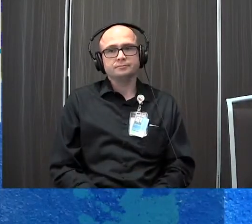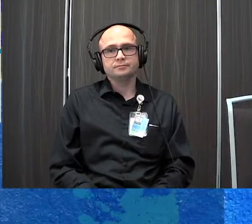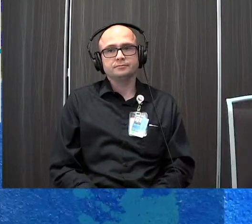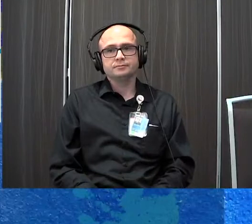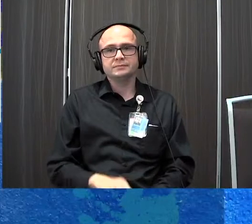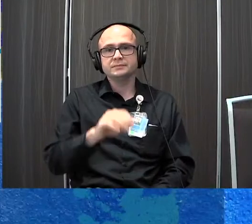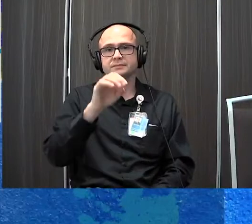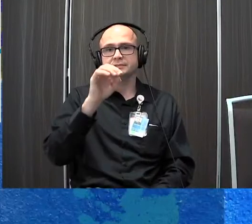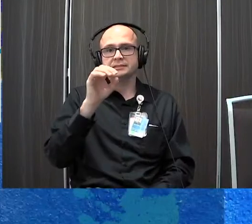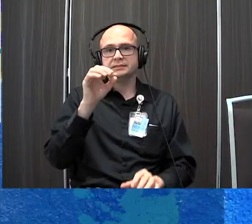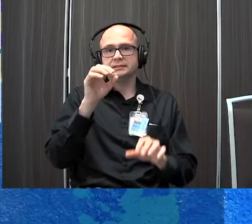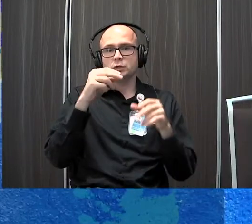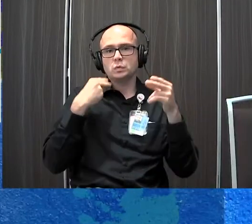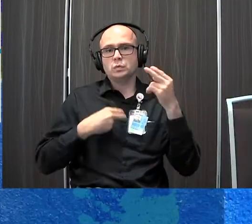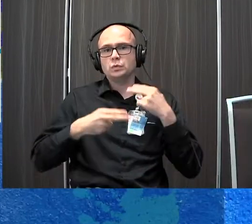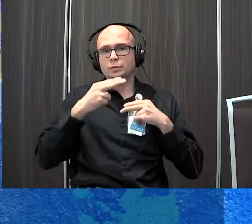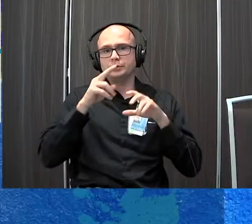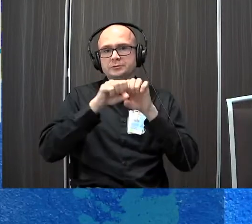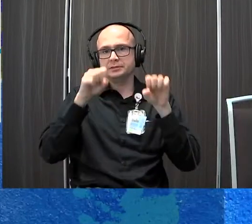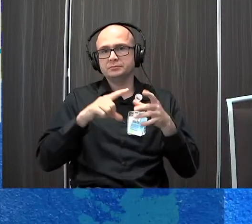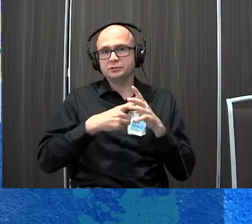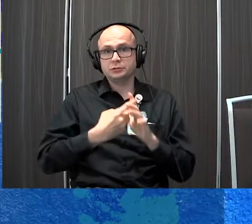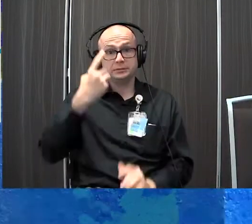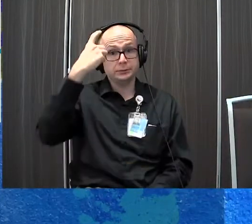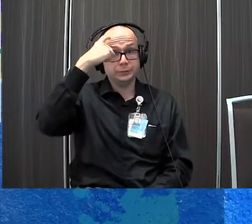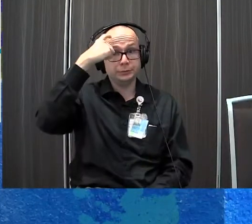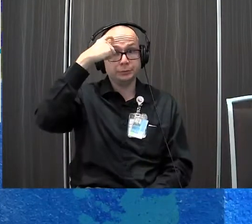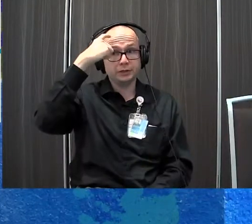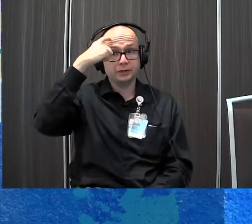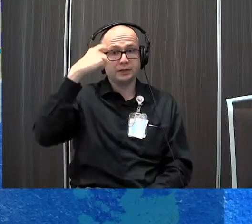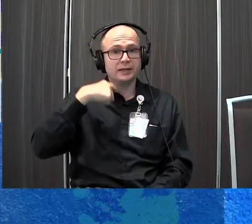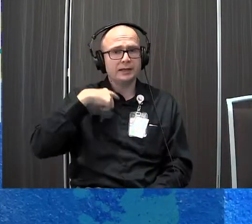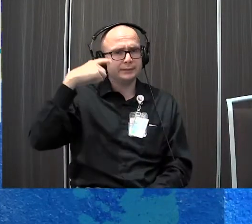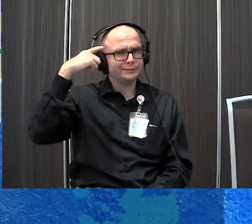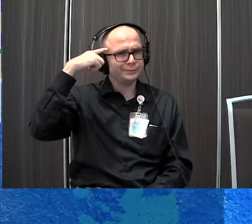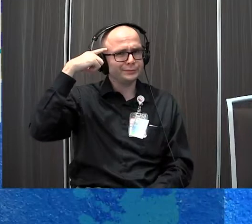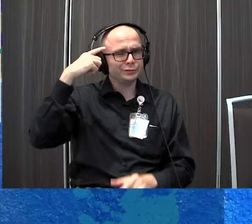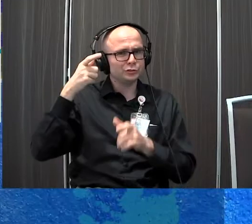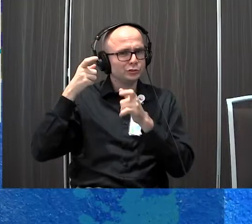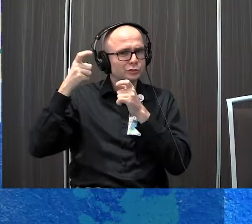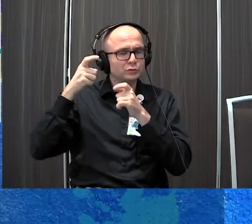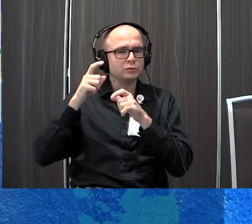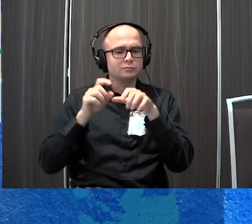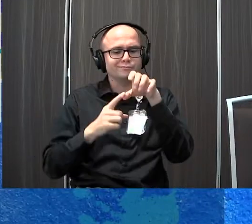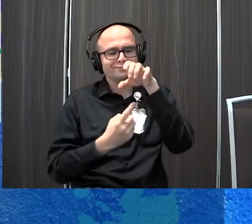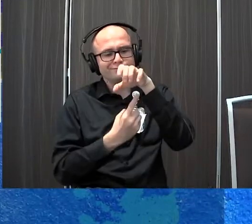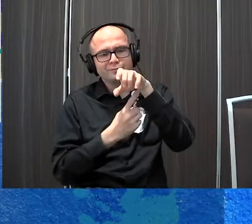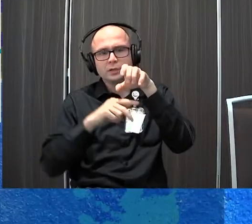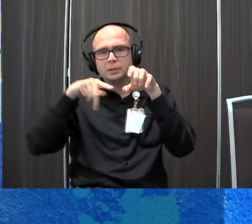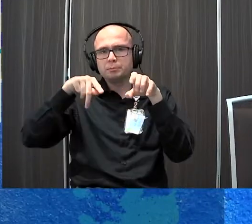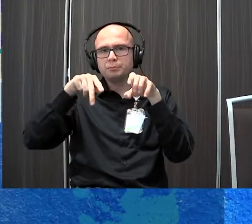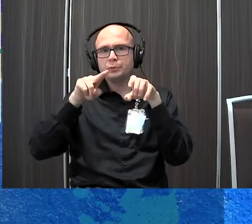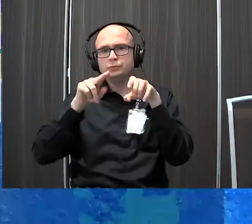endocrine system really starts with the brain, and in the brain there is a master controlling gland called the pituitary gland that